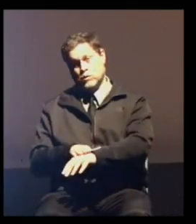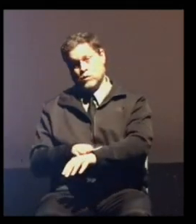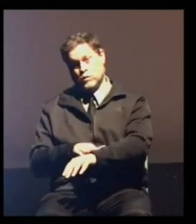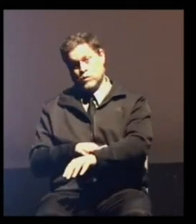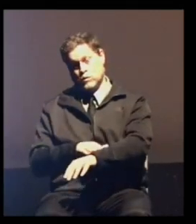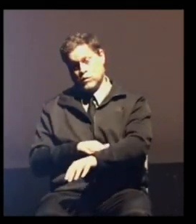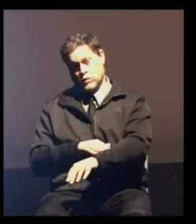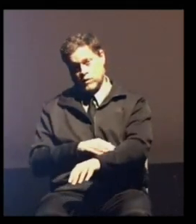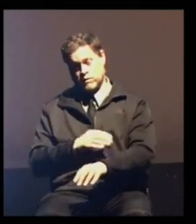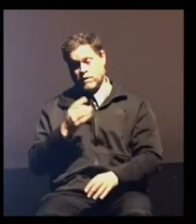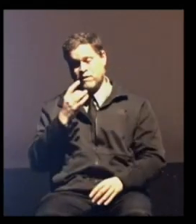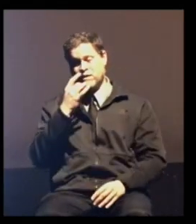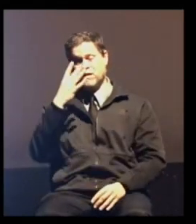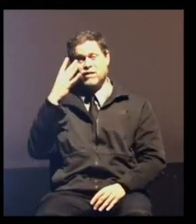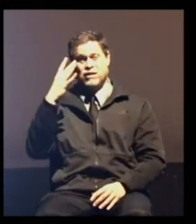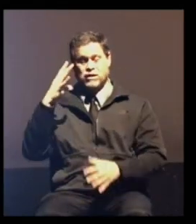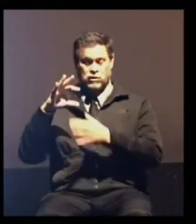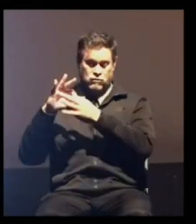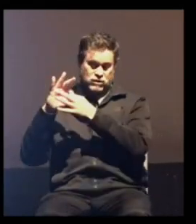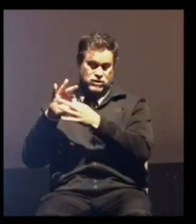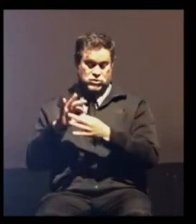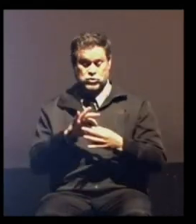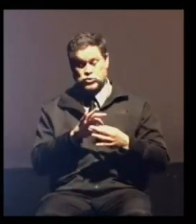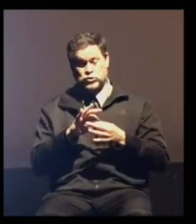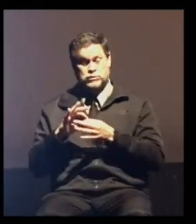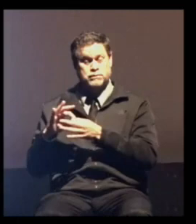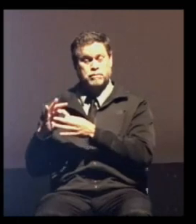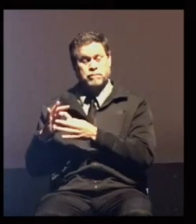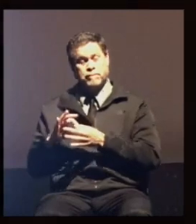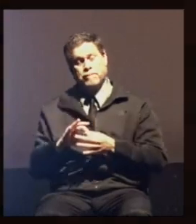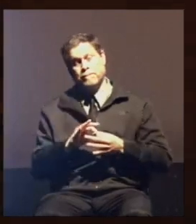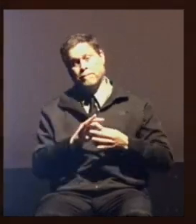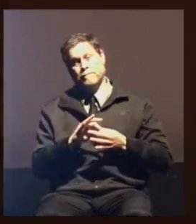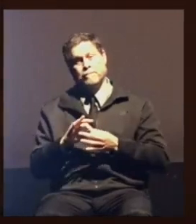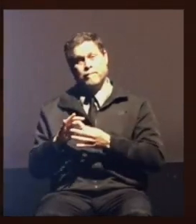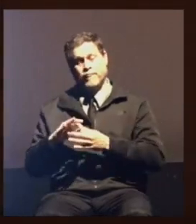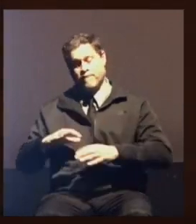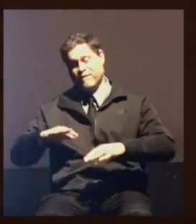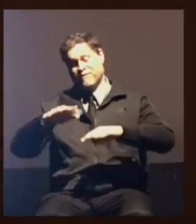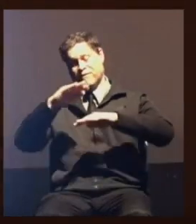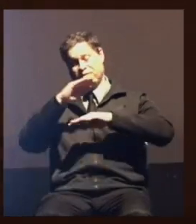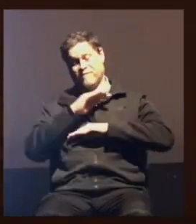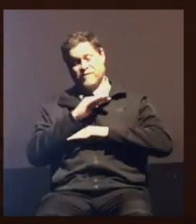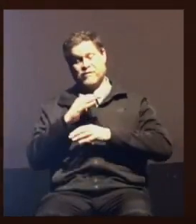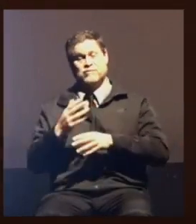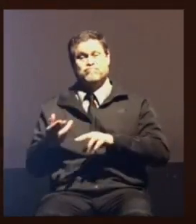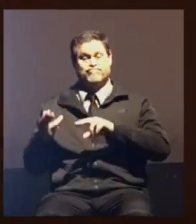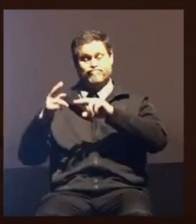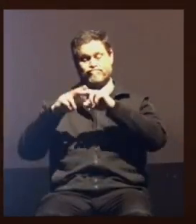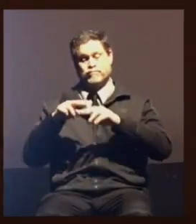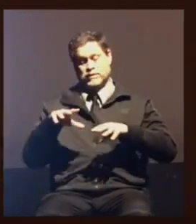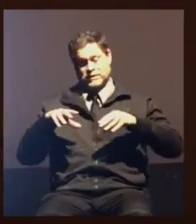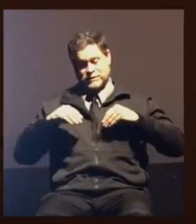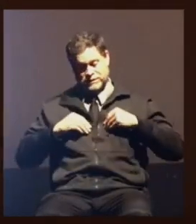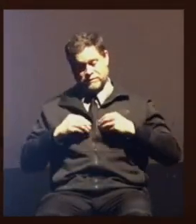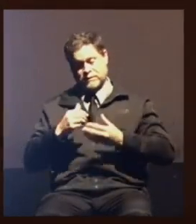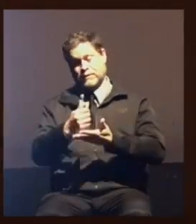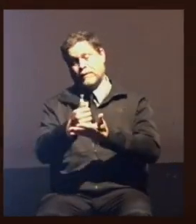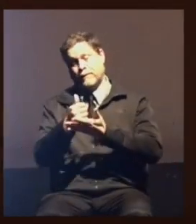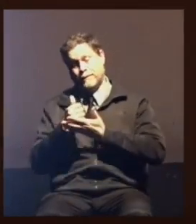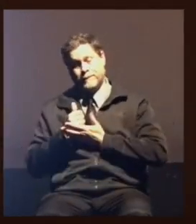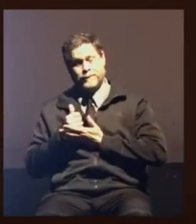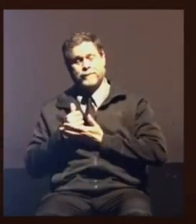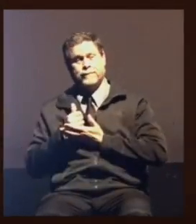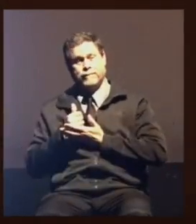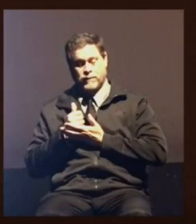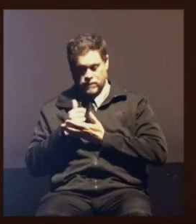subdued by the light of relationships and the fulfillment he gains by accepting help